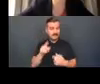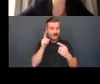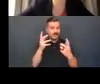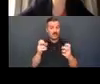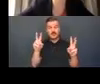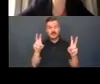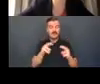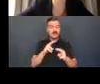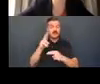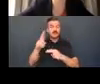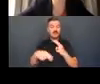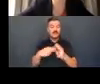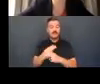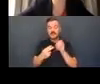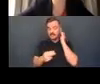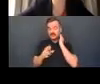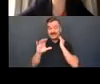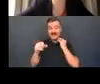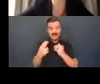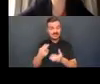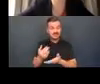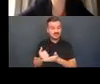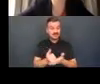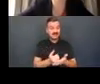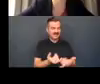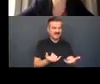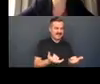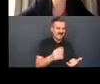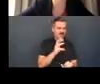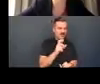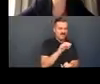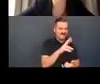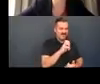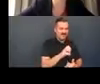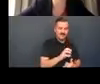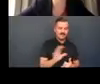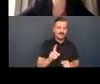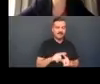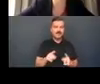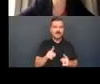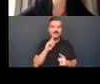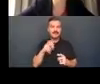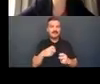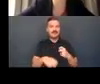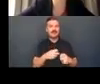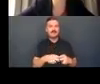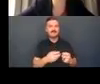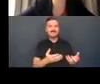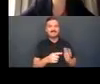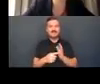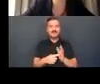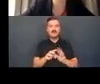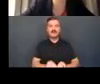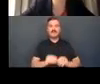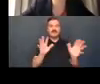cash transfers are a welcome alternative to the current welfare model, the ensuing problems underscored the degree of